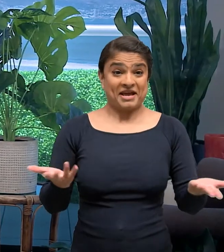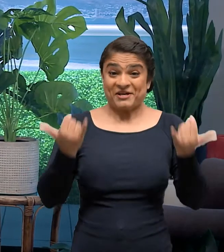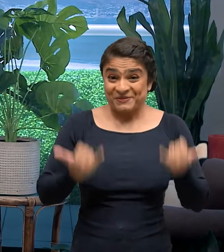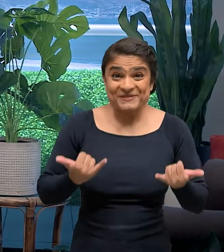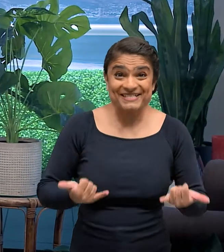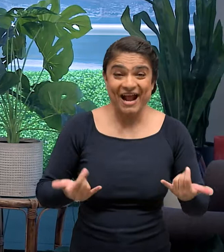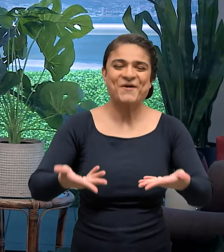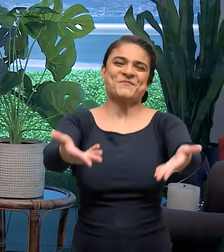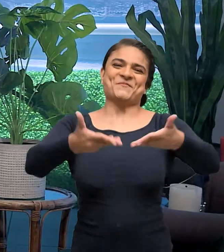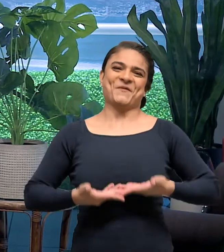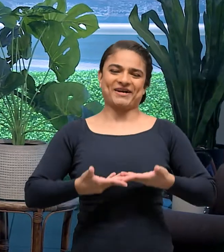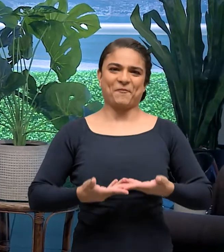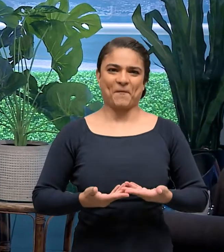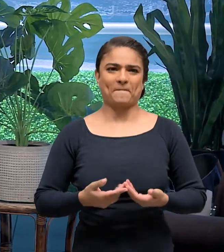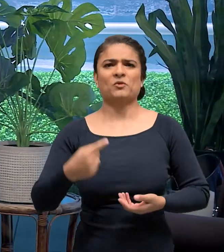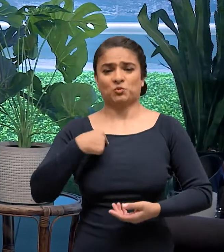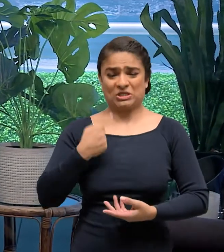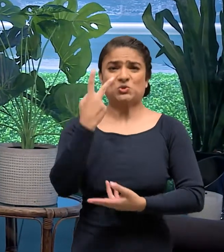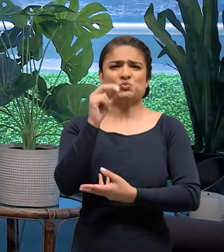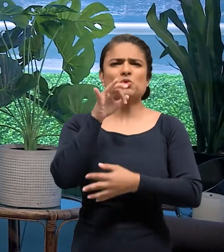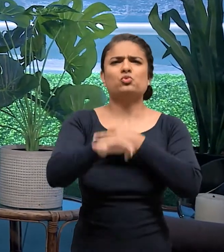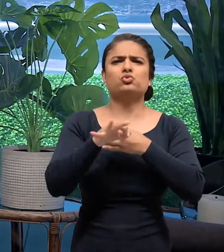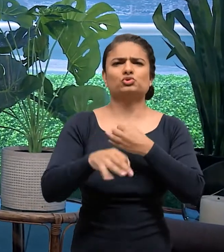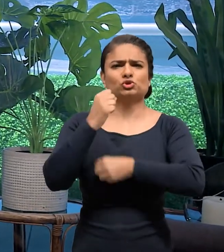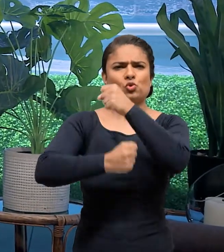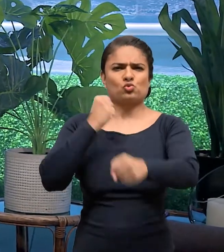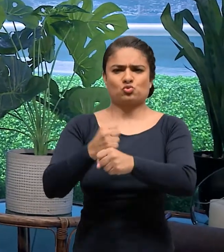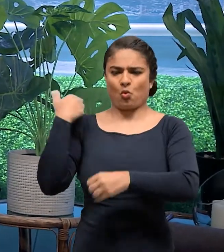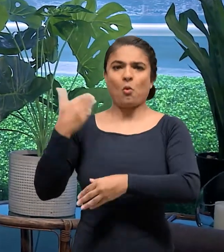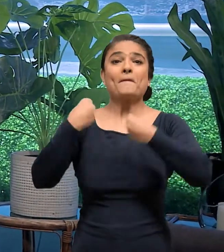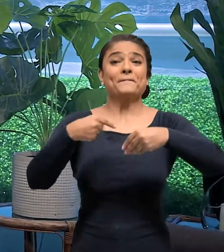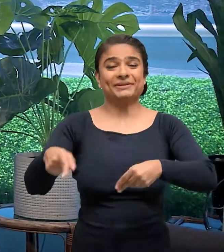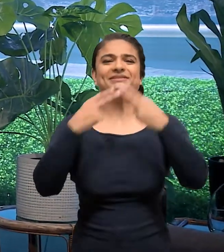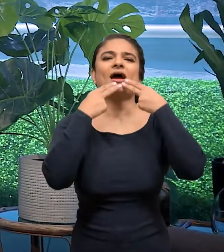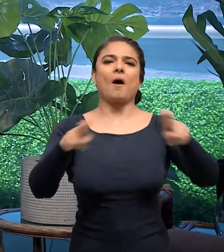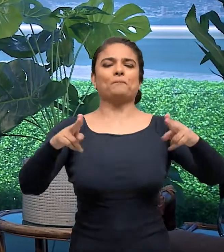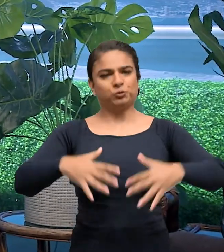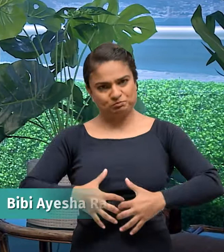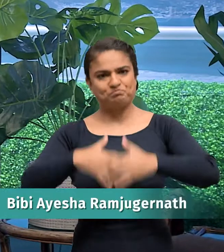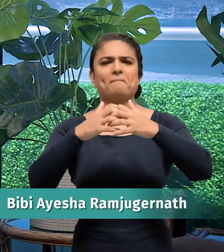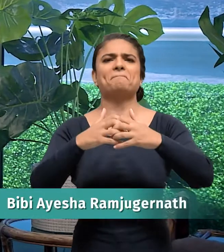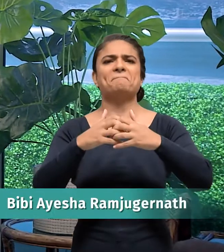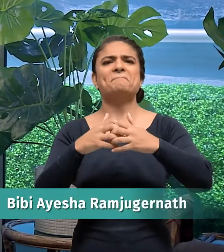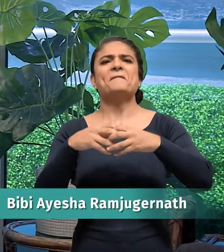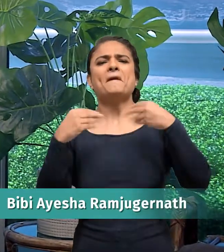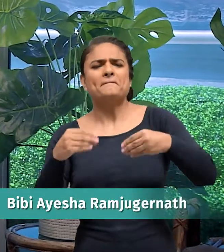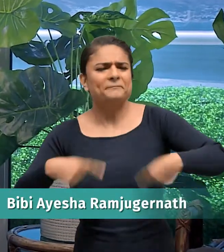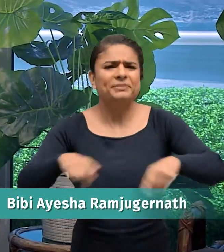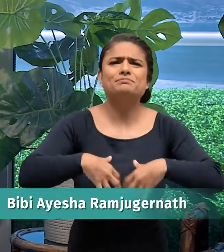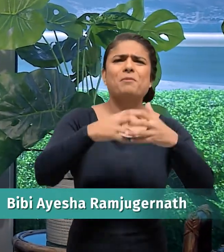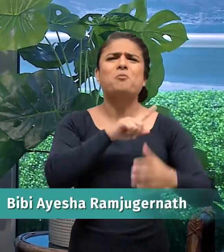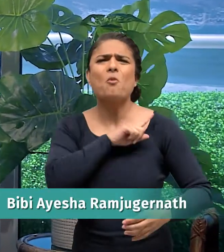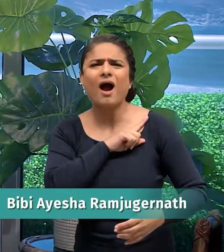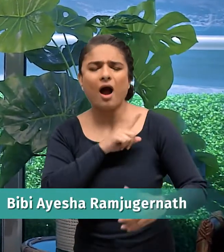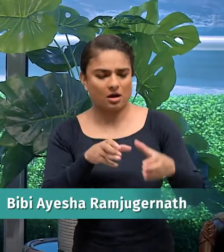Welkom terug. In 2013 het die Unmute Dance Company die lig gesien na hulle die uitvoering Unmute geskep het.